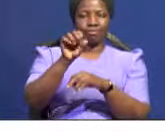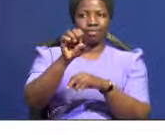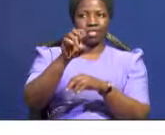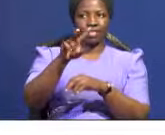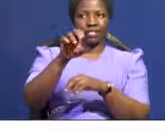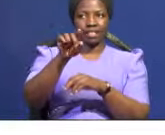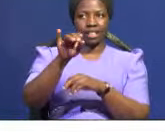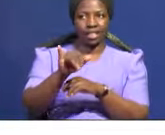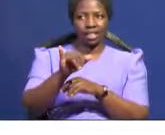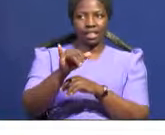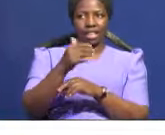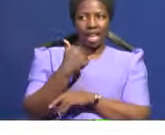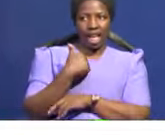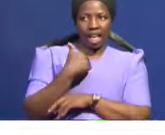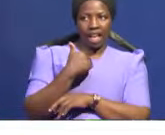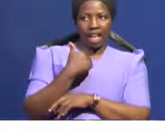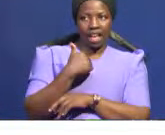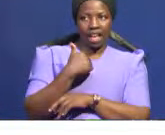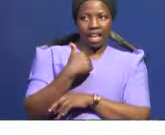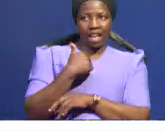Djibouti, Mohamud Ali Yusuf,